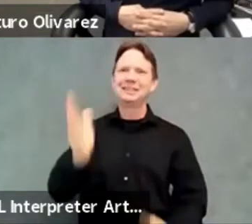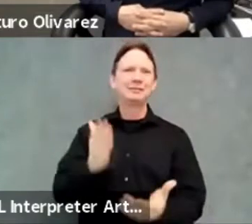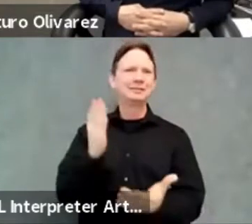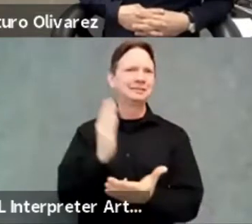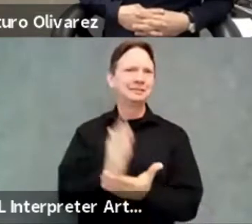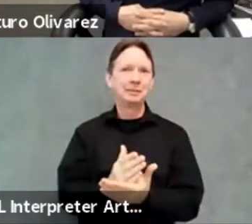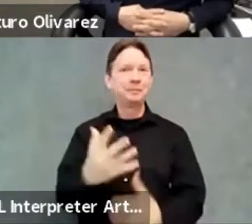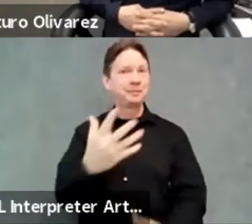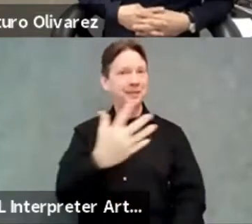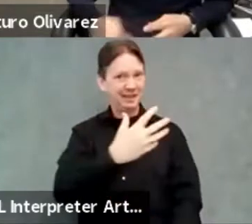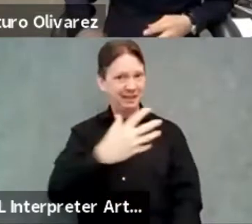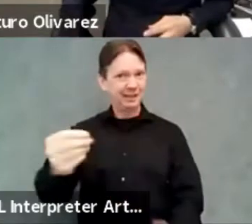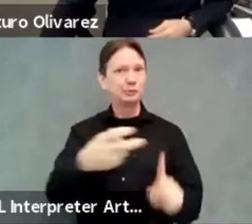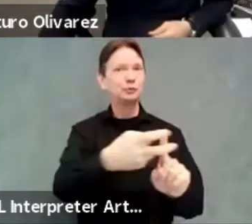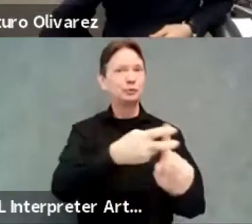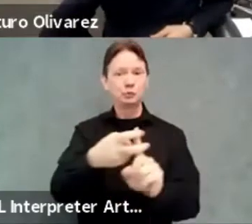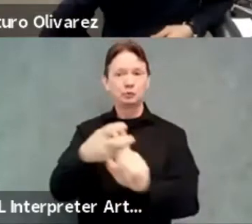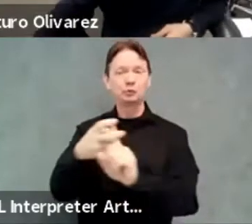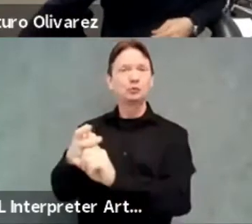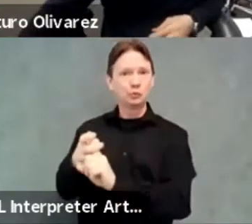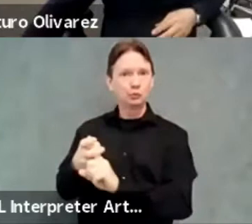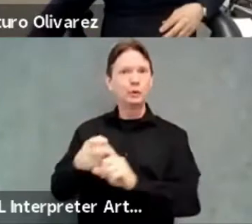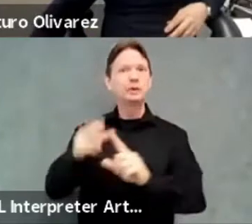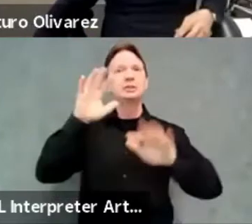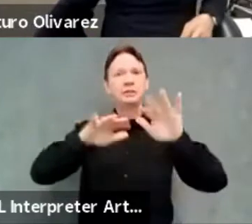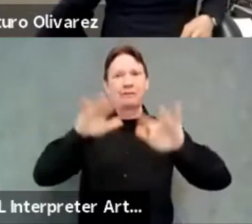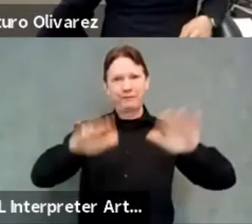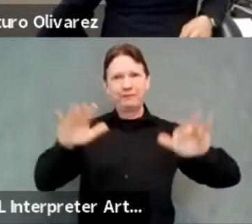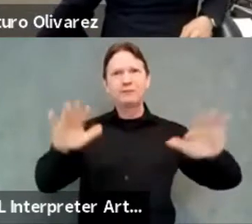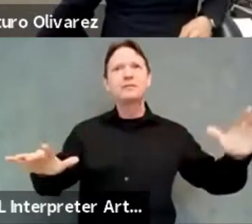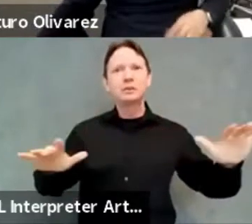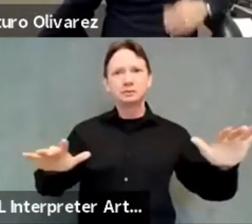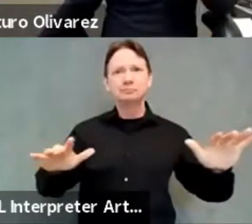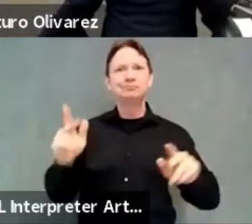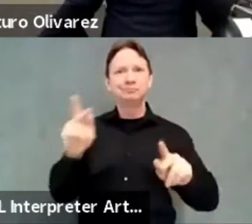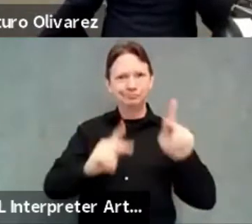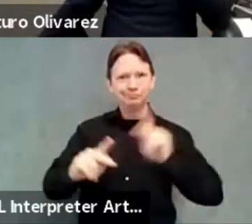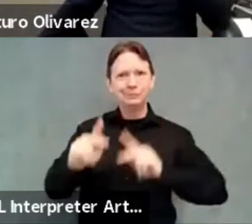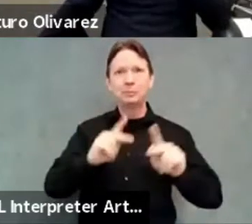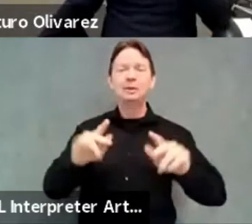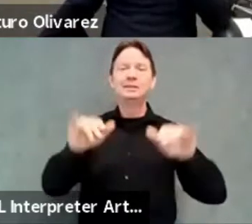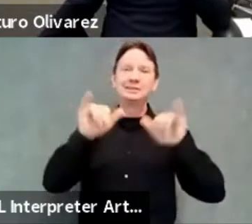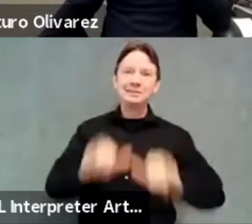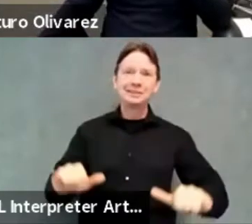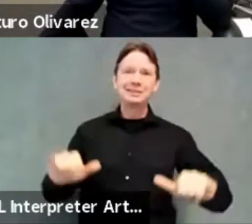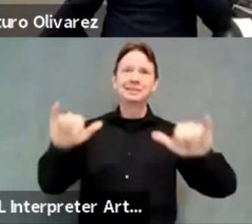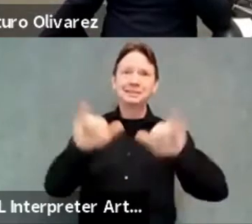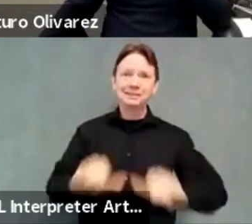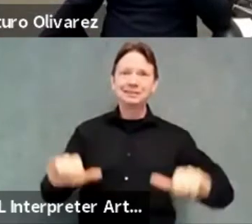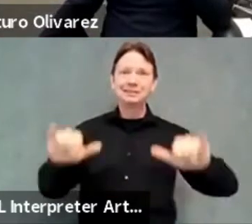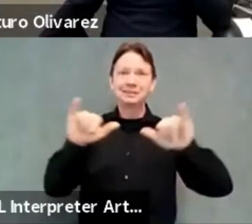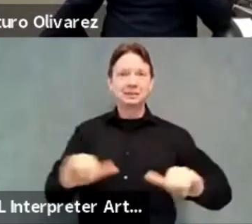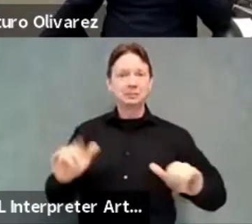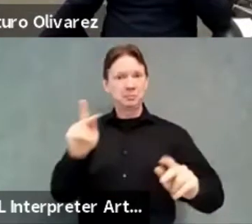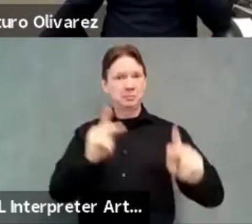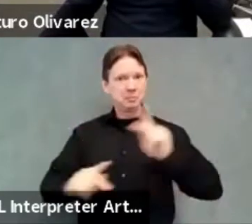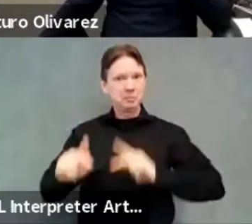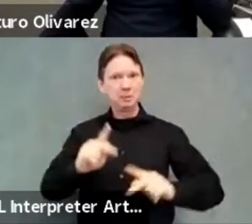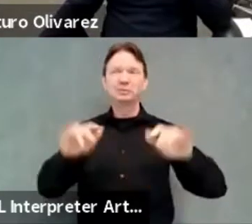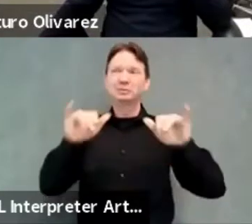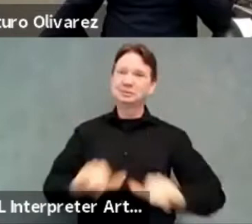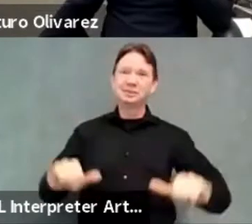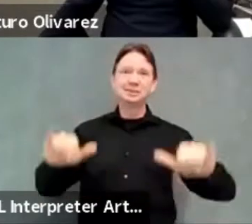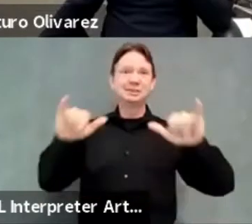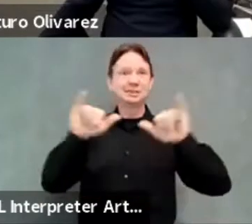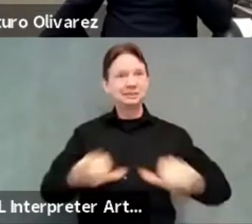And that is really vital, that you don't have the same people doing the same thing and you get a different type of person as well.